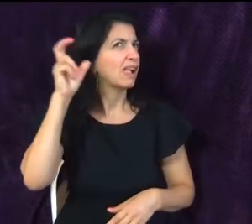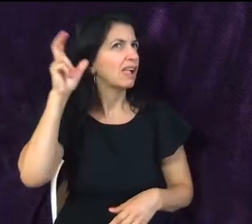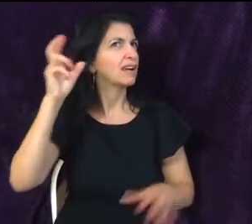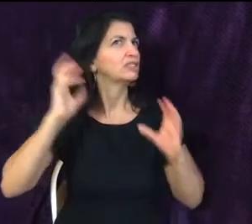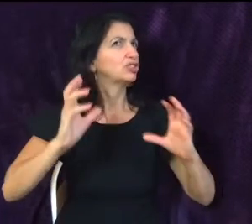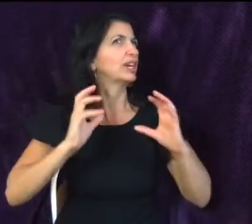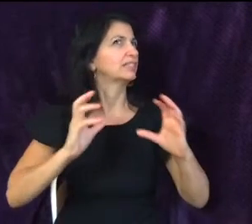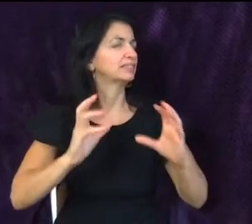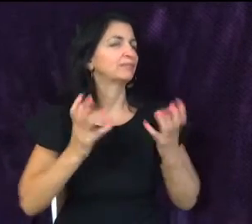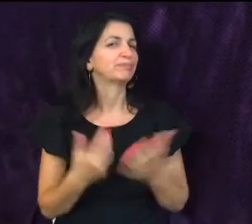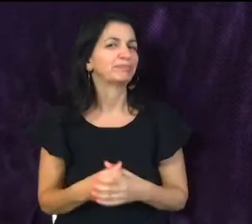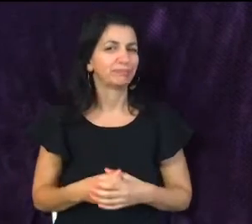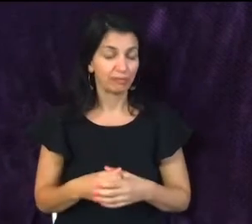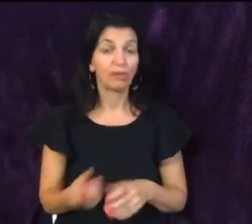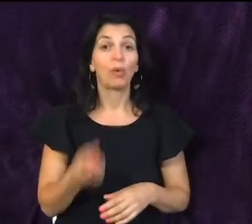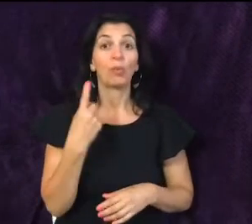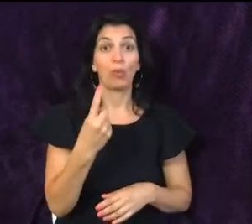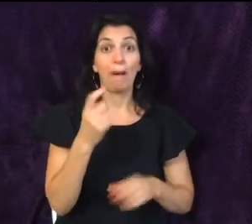1 balloon.